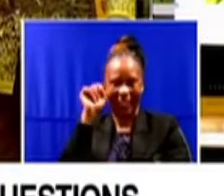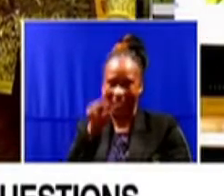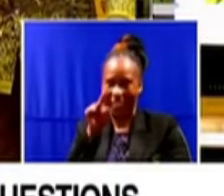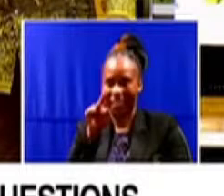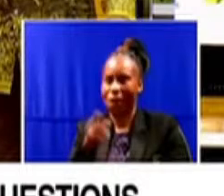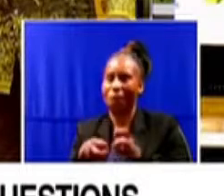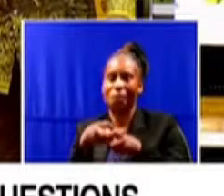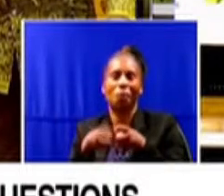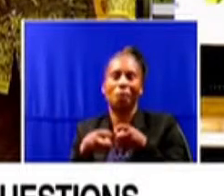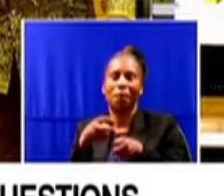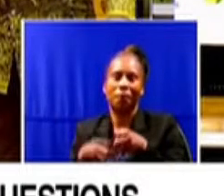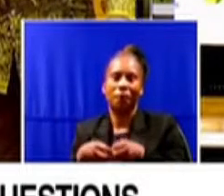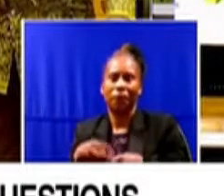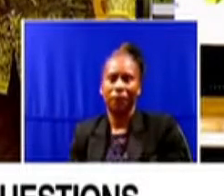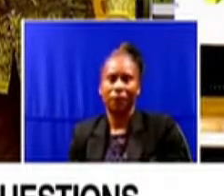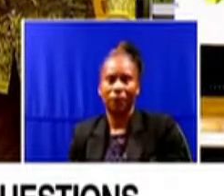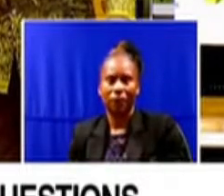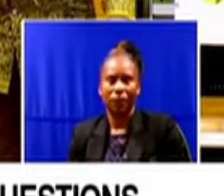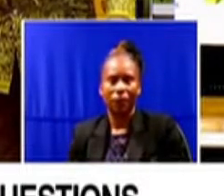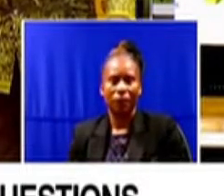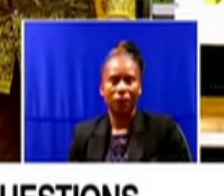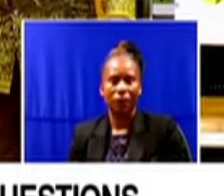agree with you. It's out of order.